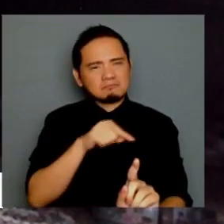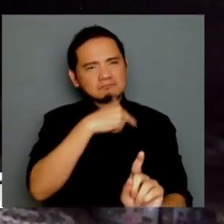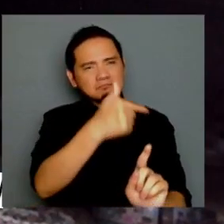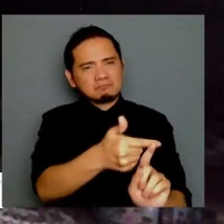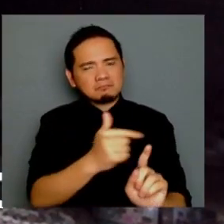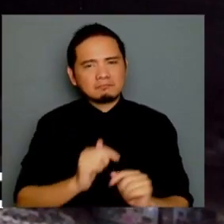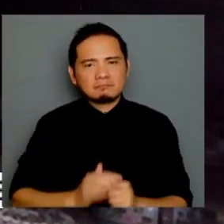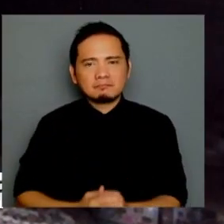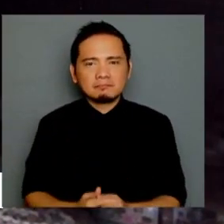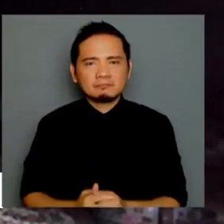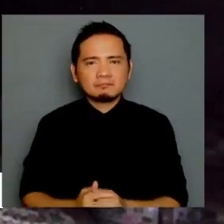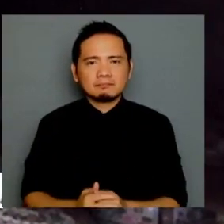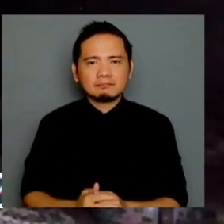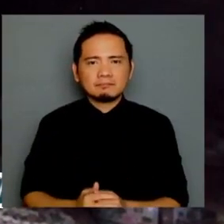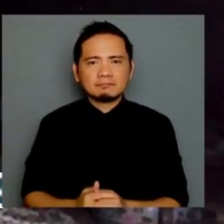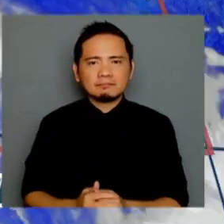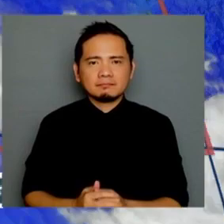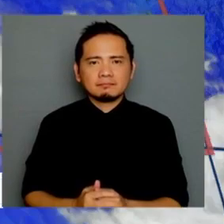weather disturbance?